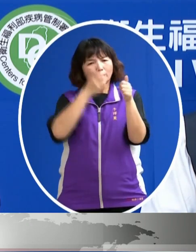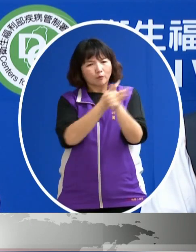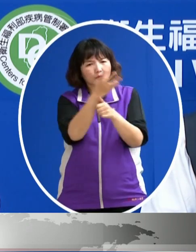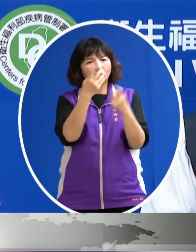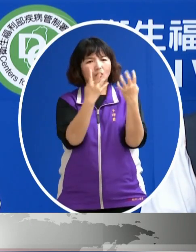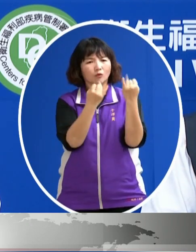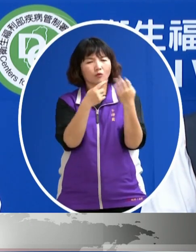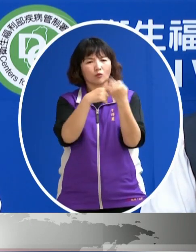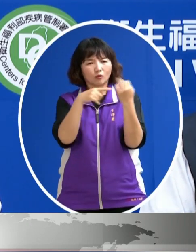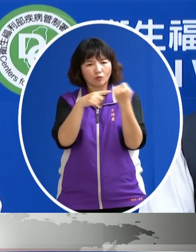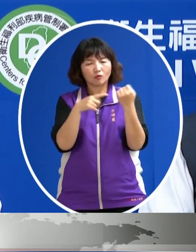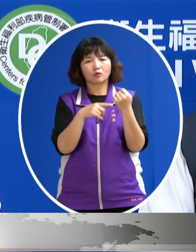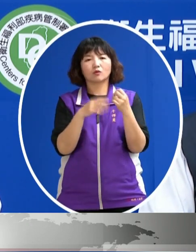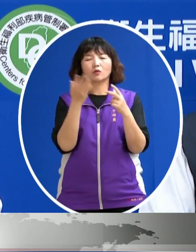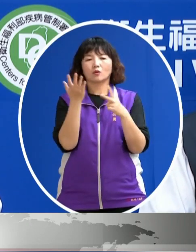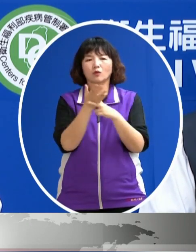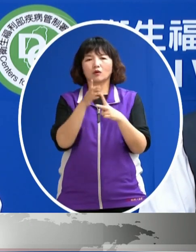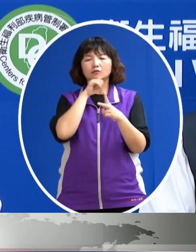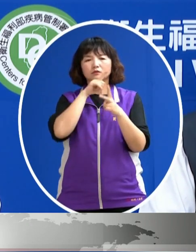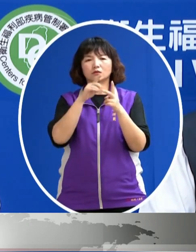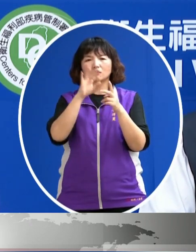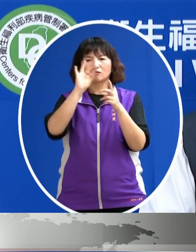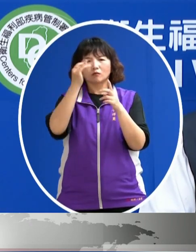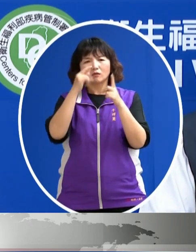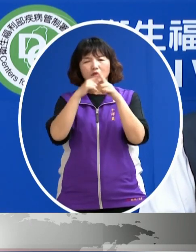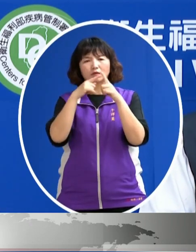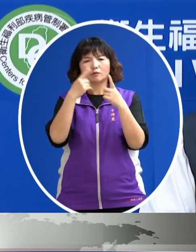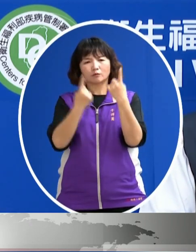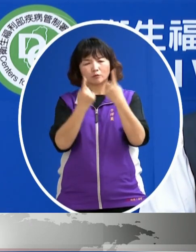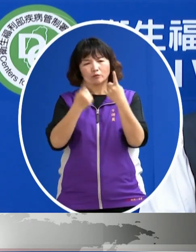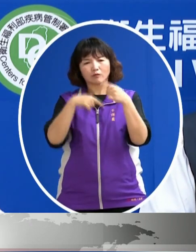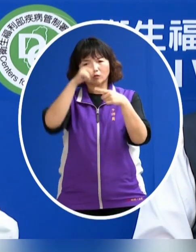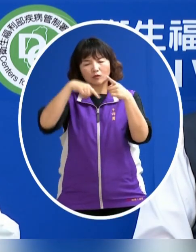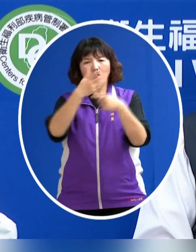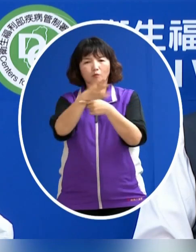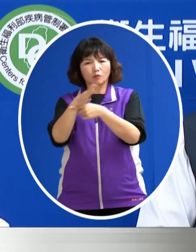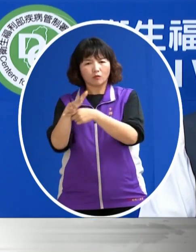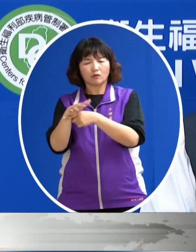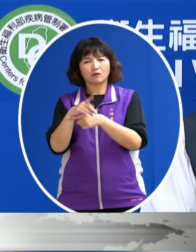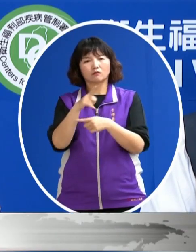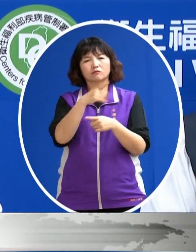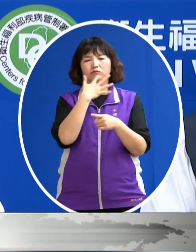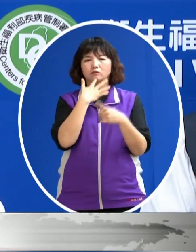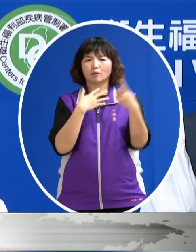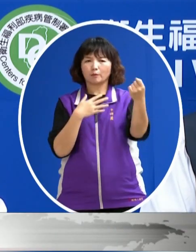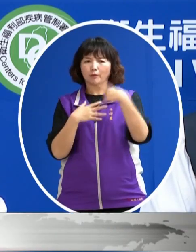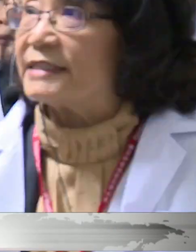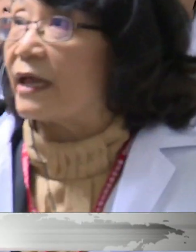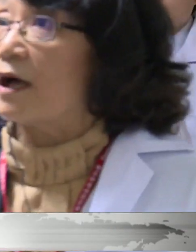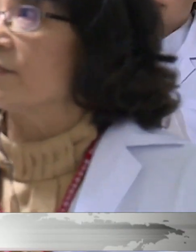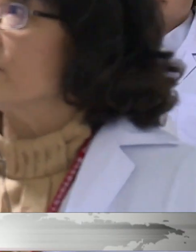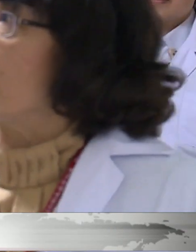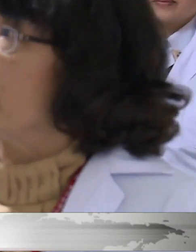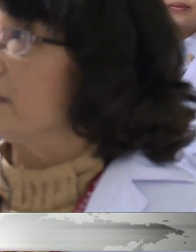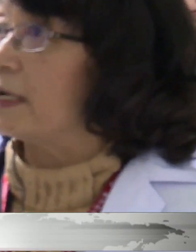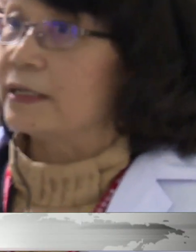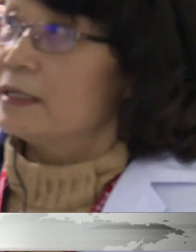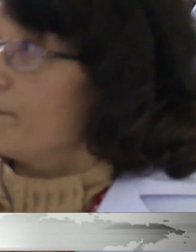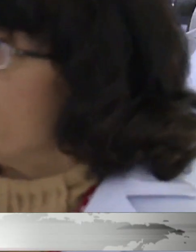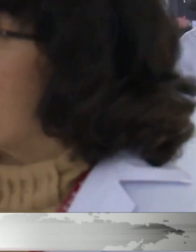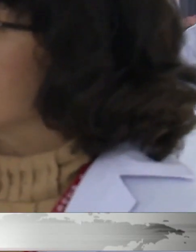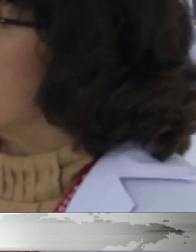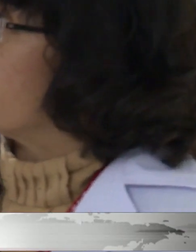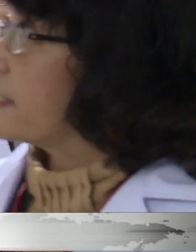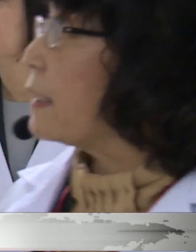than we do in terms of numbers of cases, the infection rate compared to population size, and crude mortality rate. So what was the think